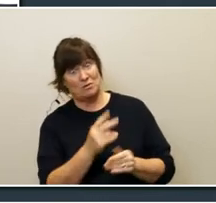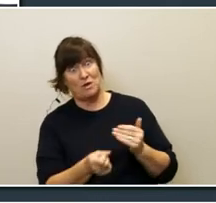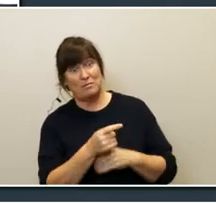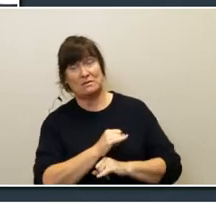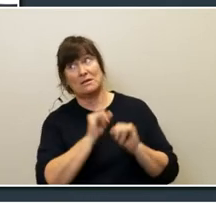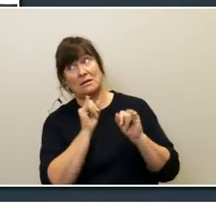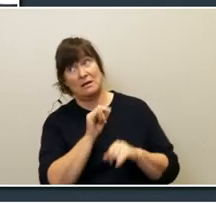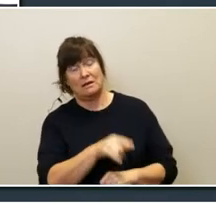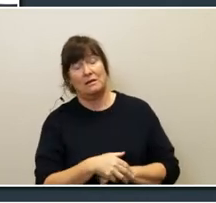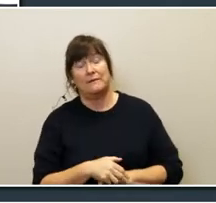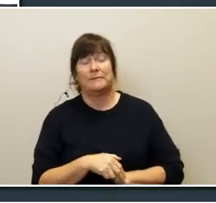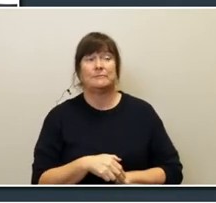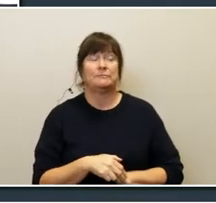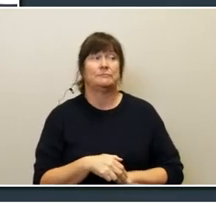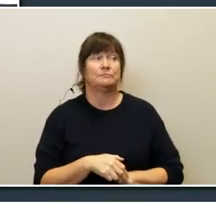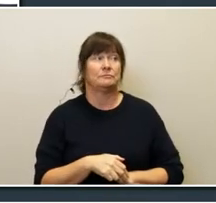thanks, guys.